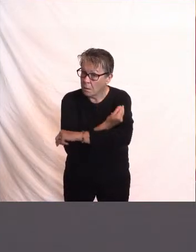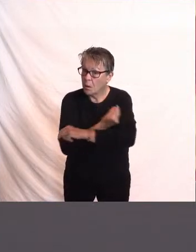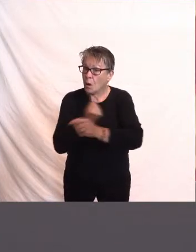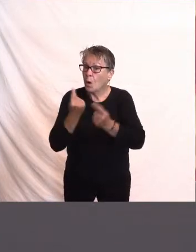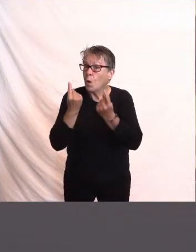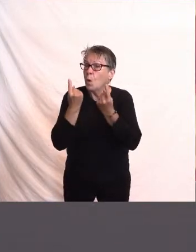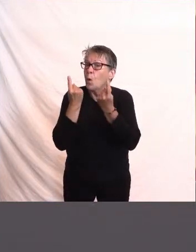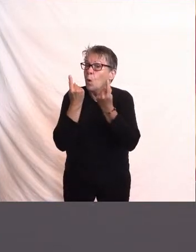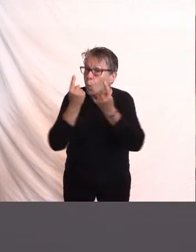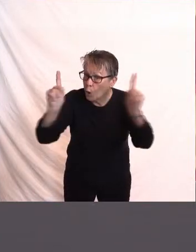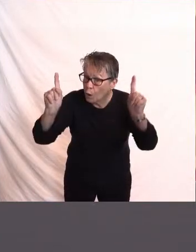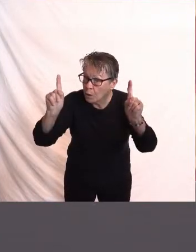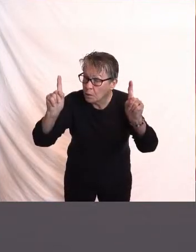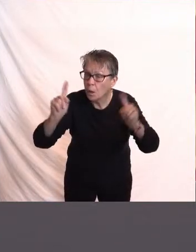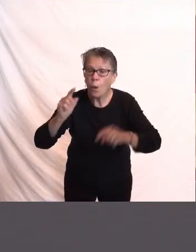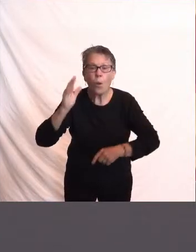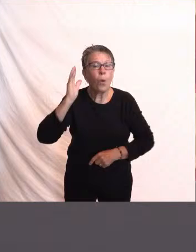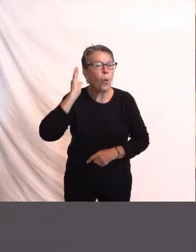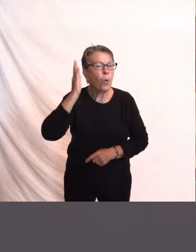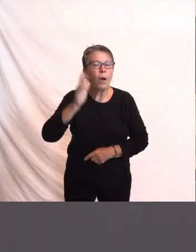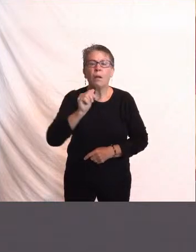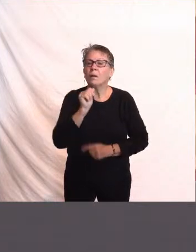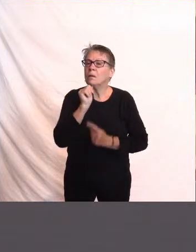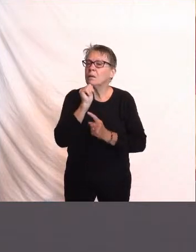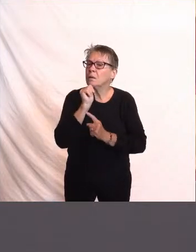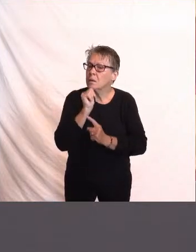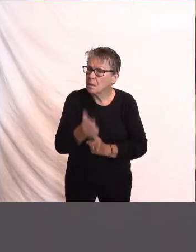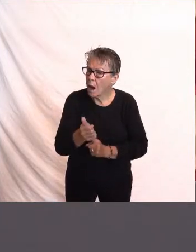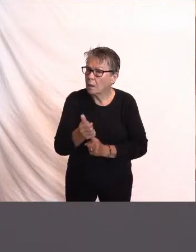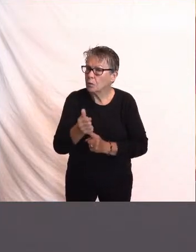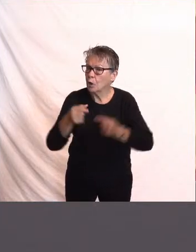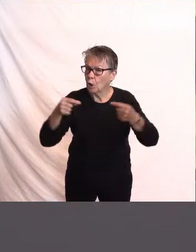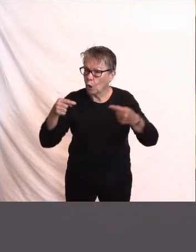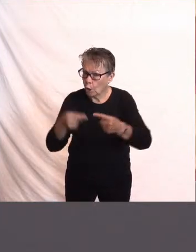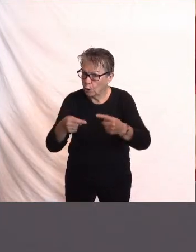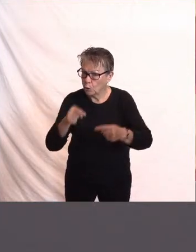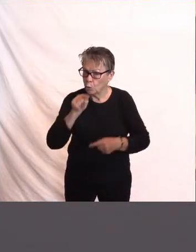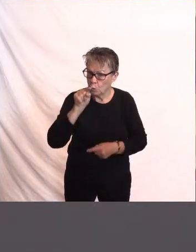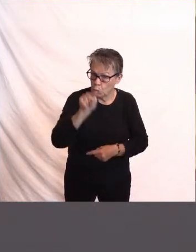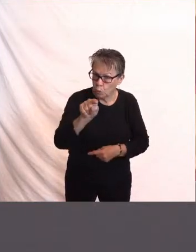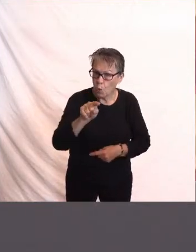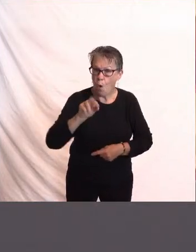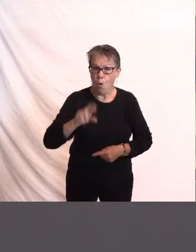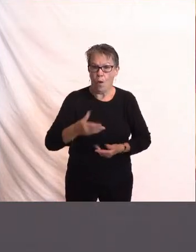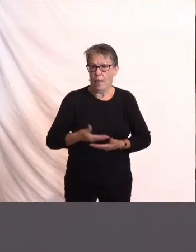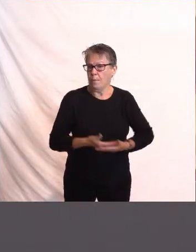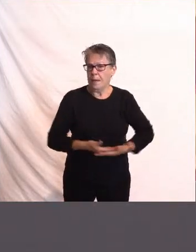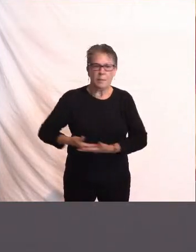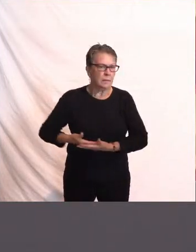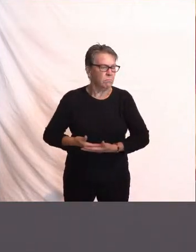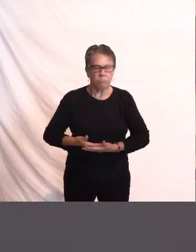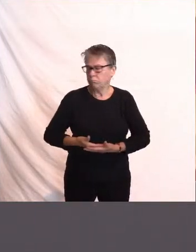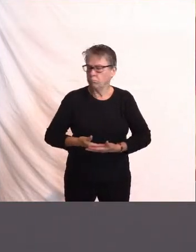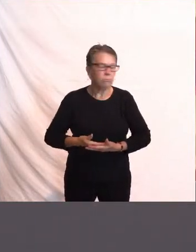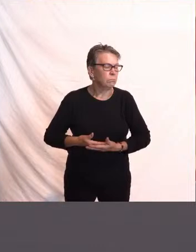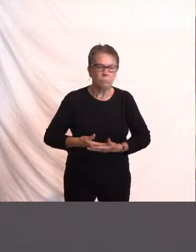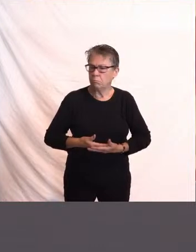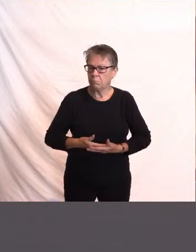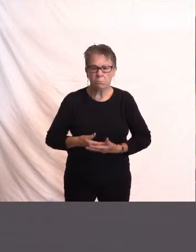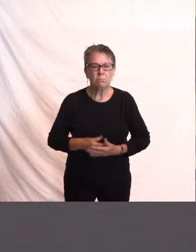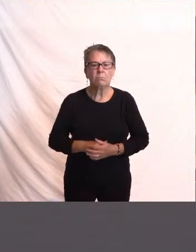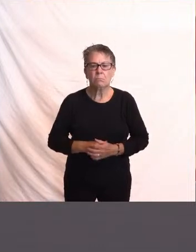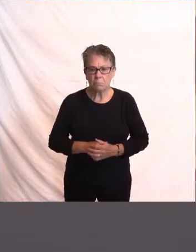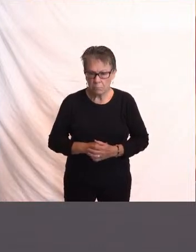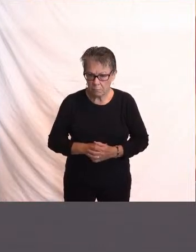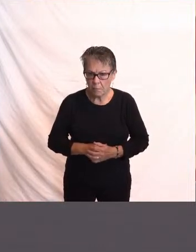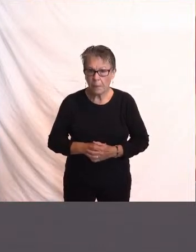your fetus or the child that you're carrying. The important thing is that you will be harmed if